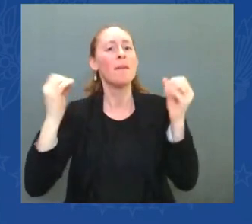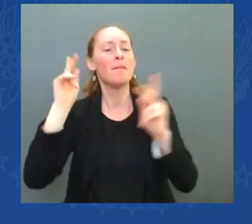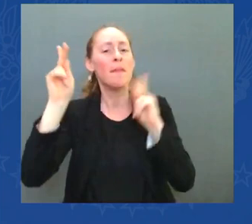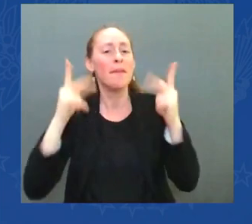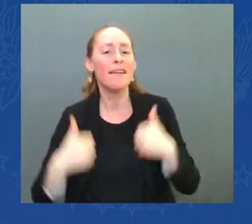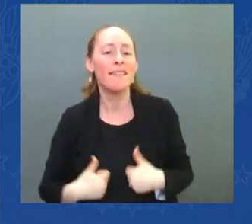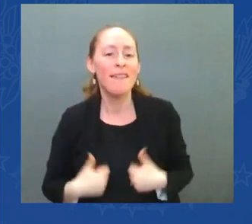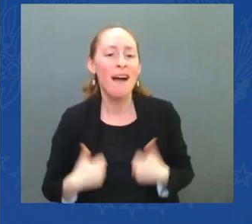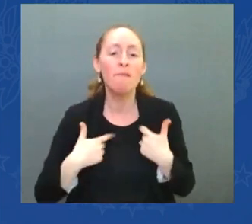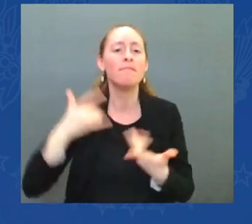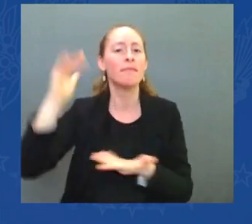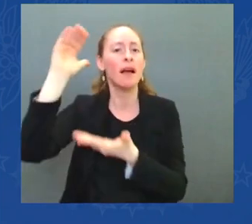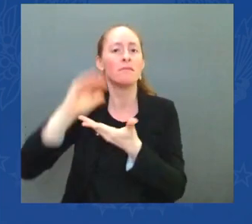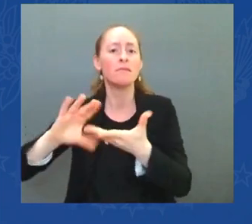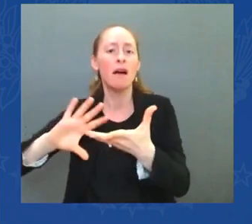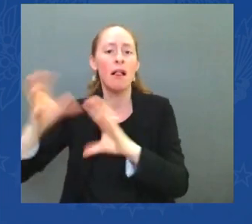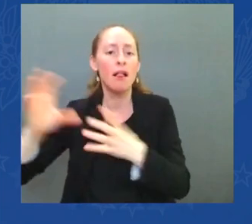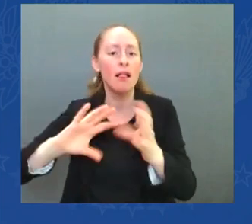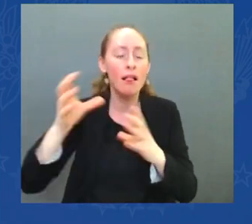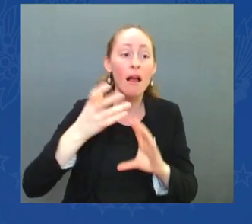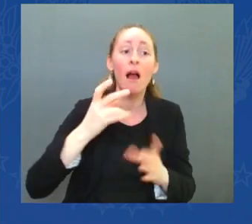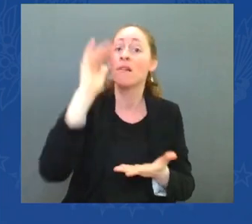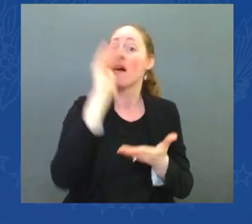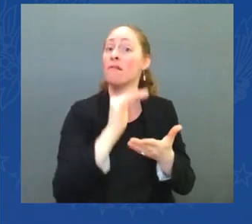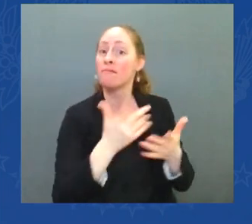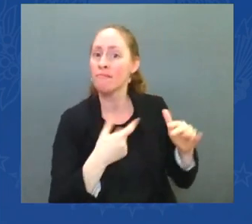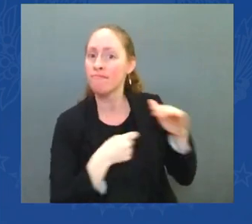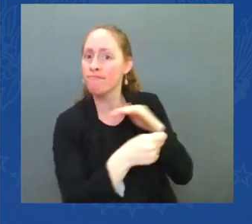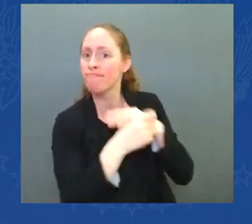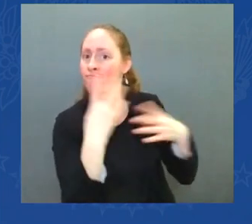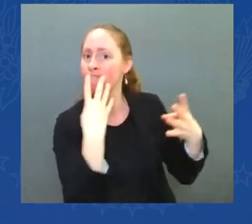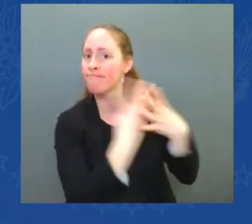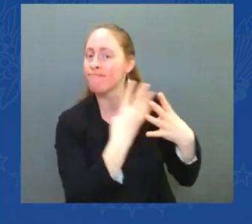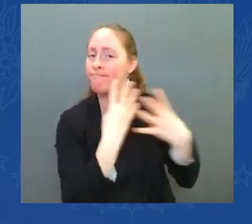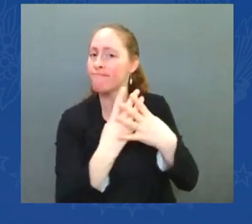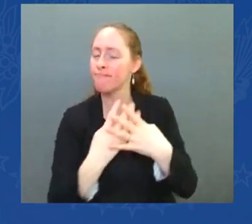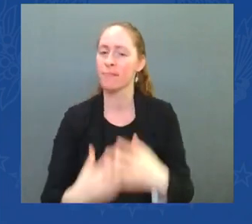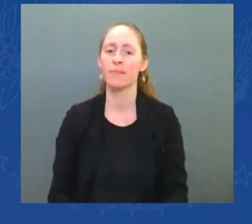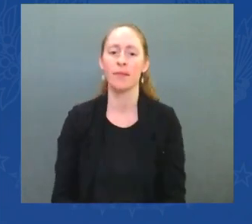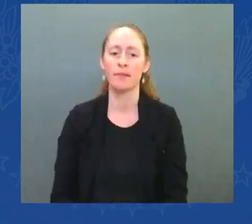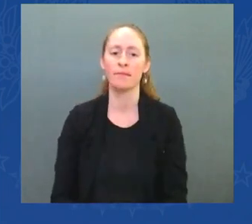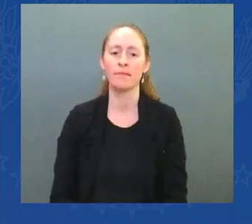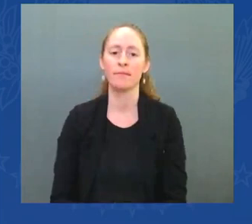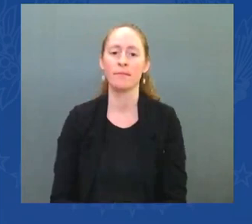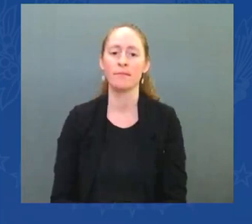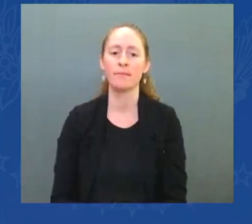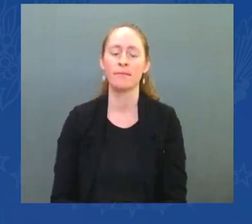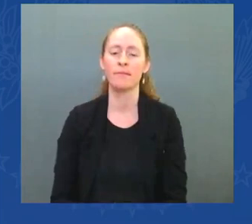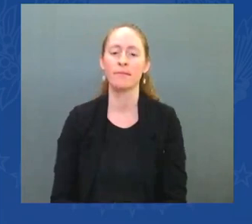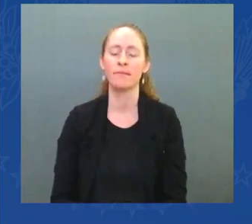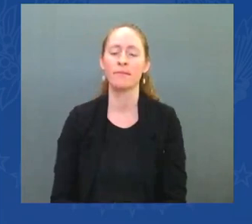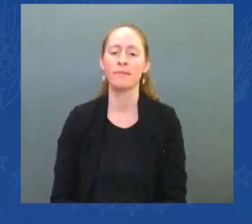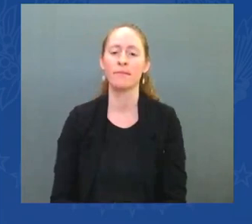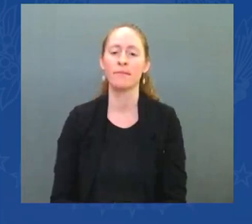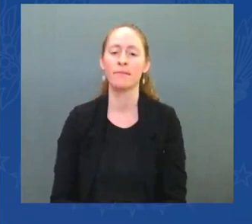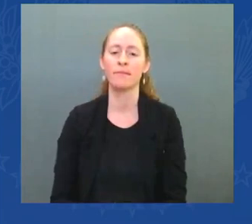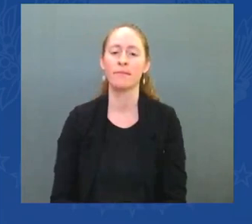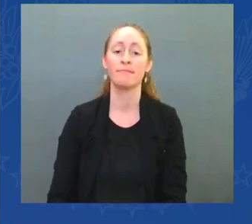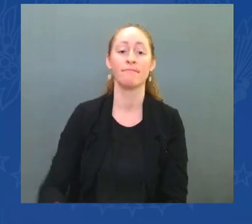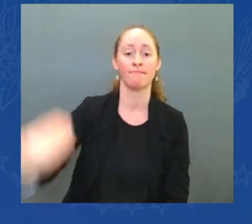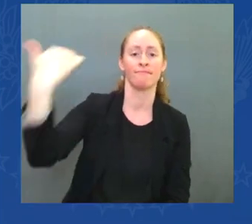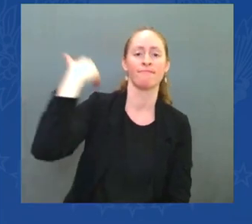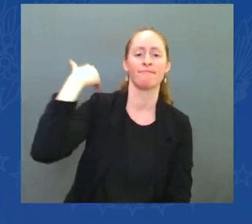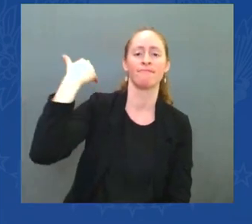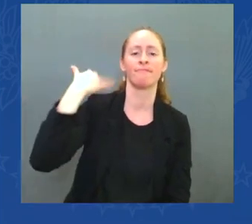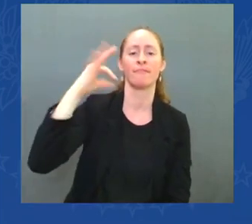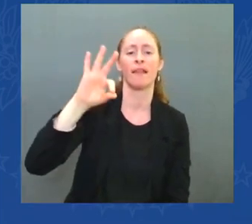only part of our strategy to go after ghost guns. In February, the Department of Justice launched a national gun ghost